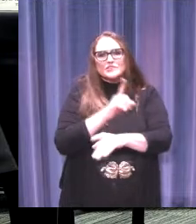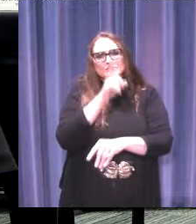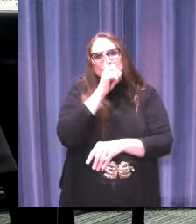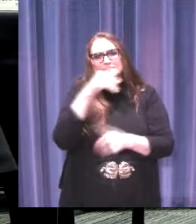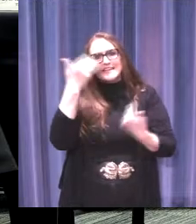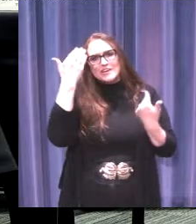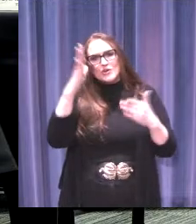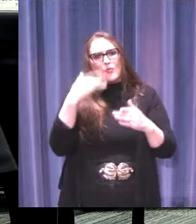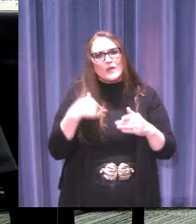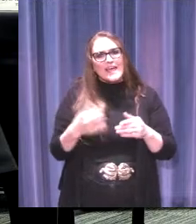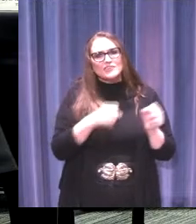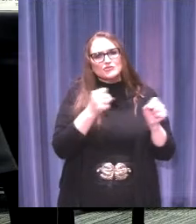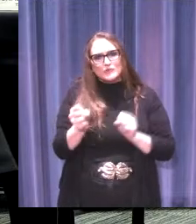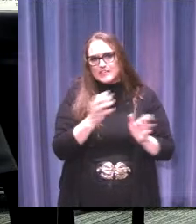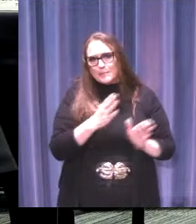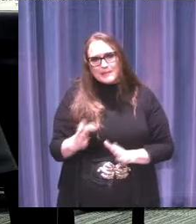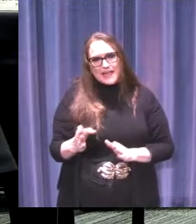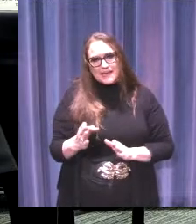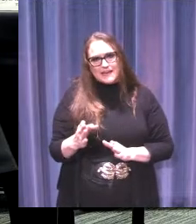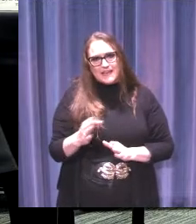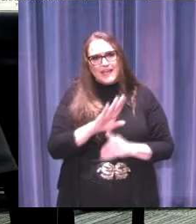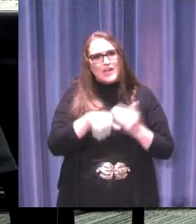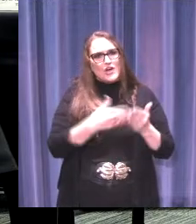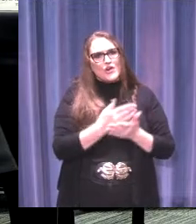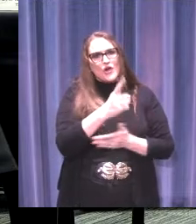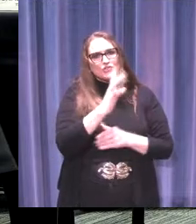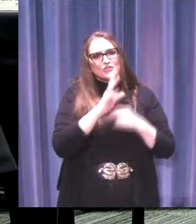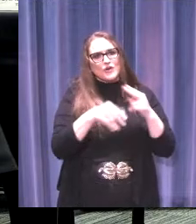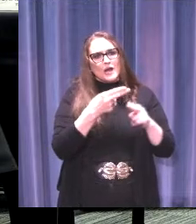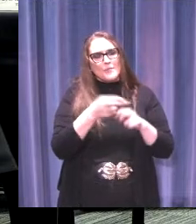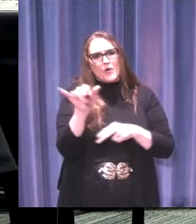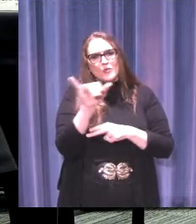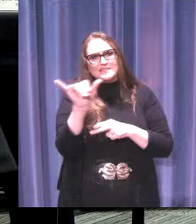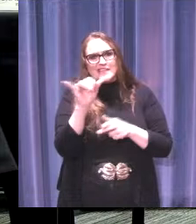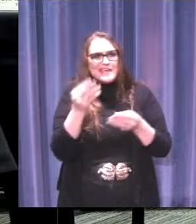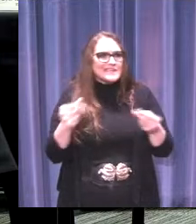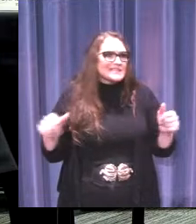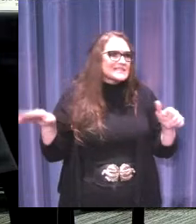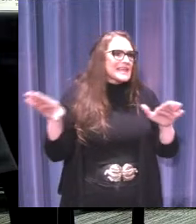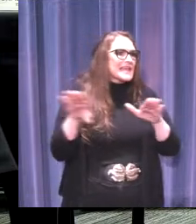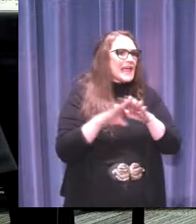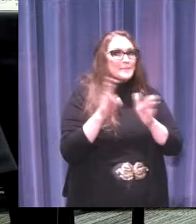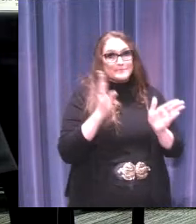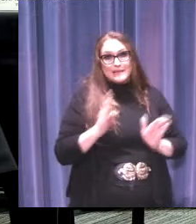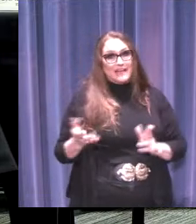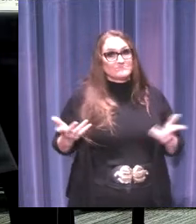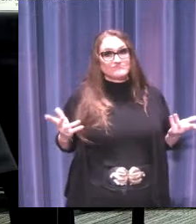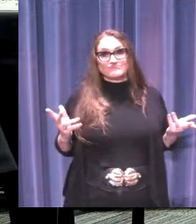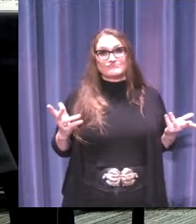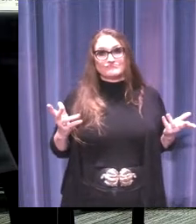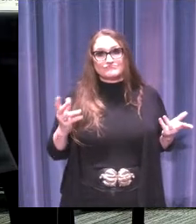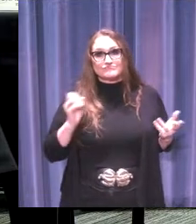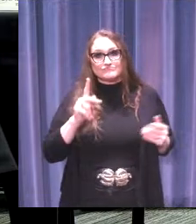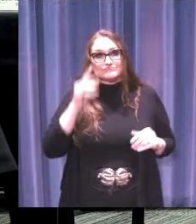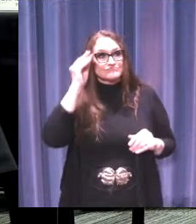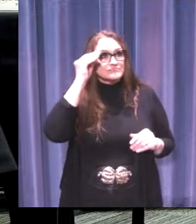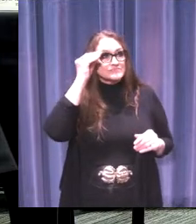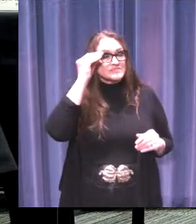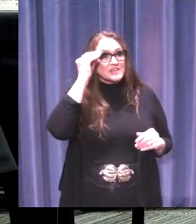that we had a strategic plan, and all she was talking about was like the campus plan. All right,